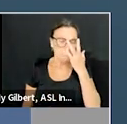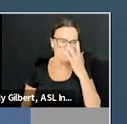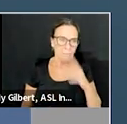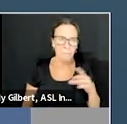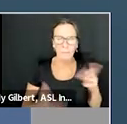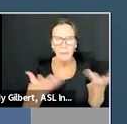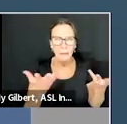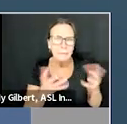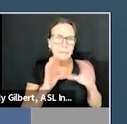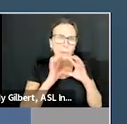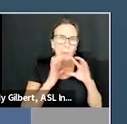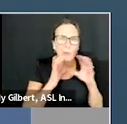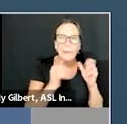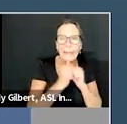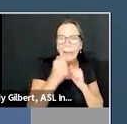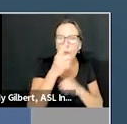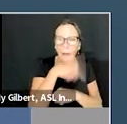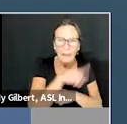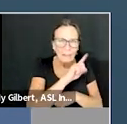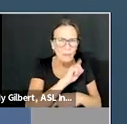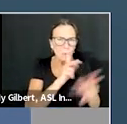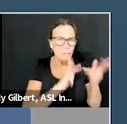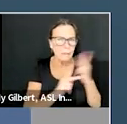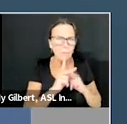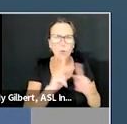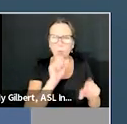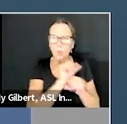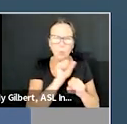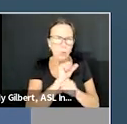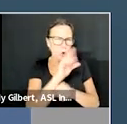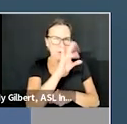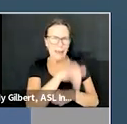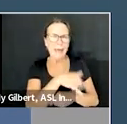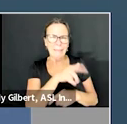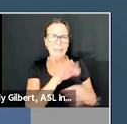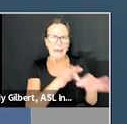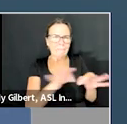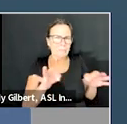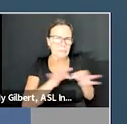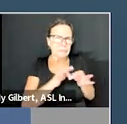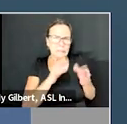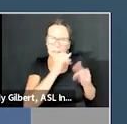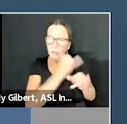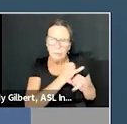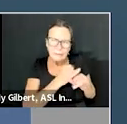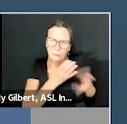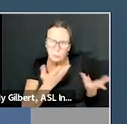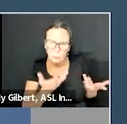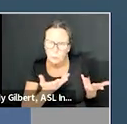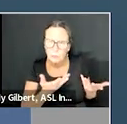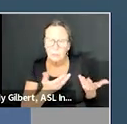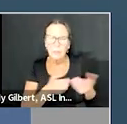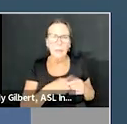communicating with people that work at the institute at the facilities,